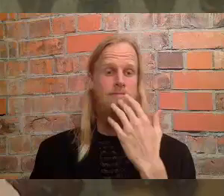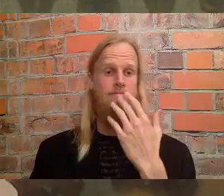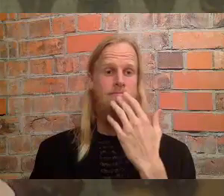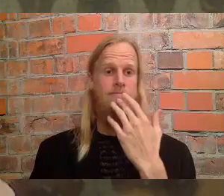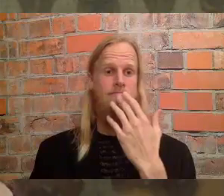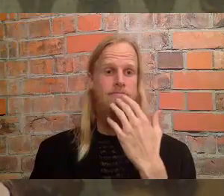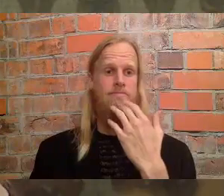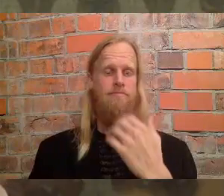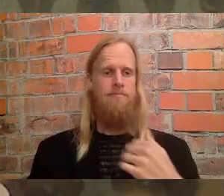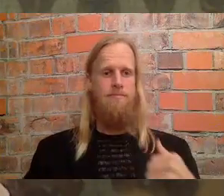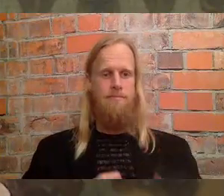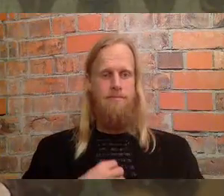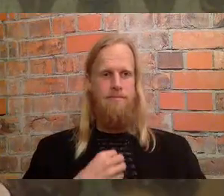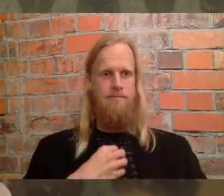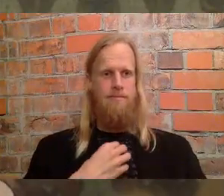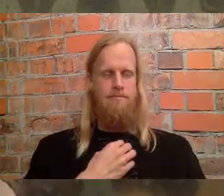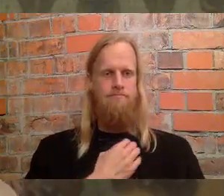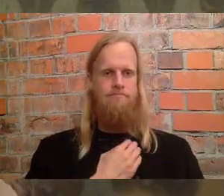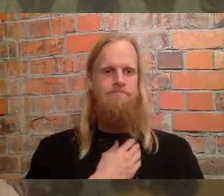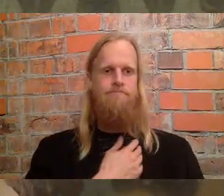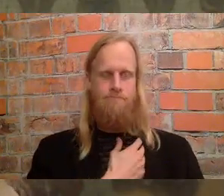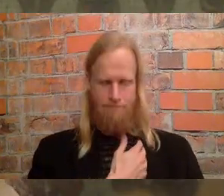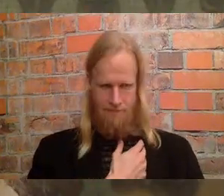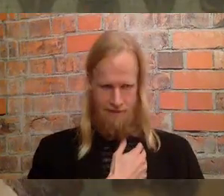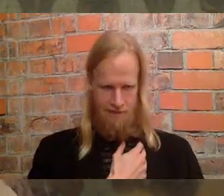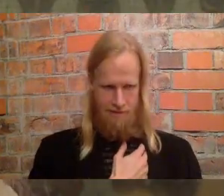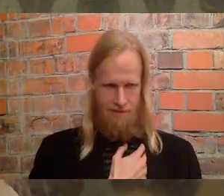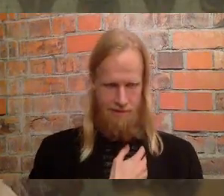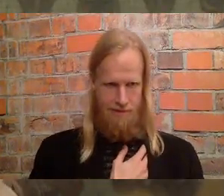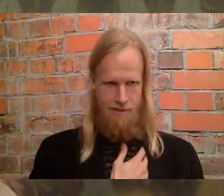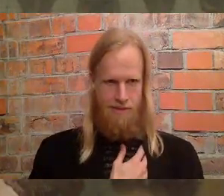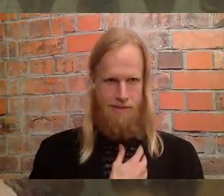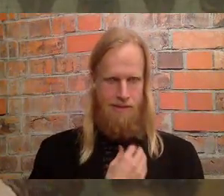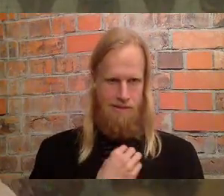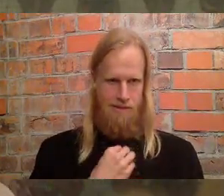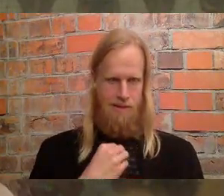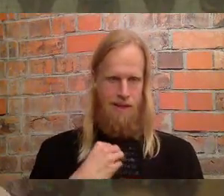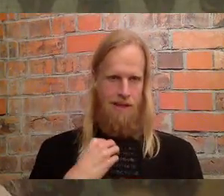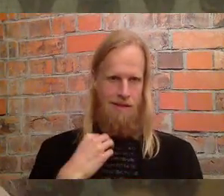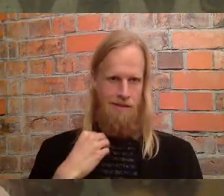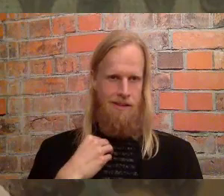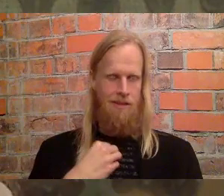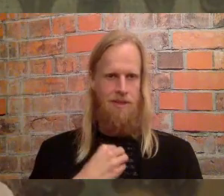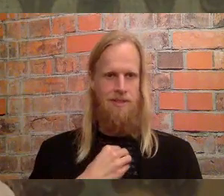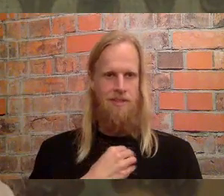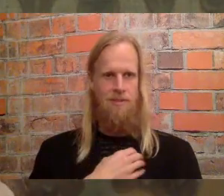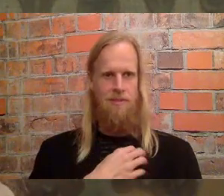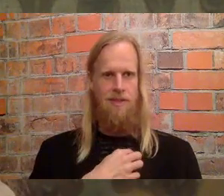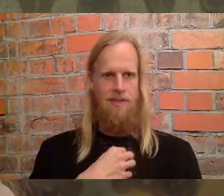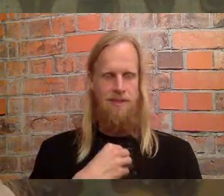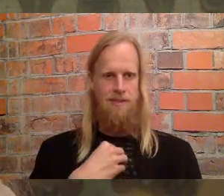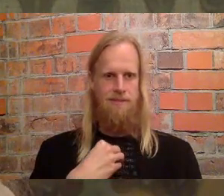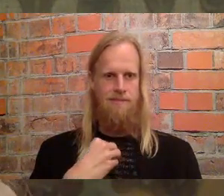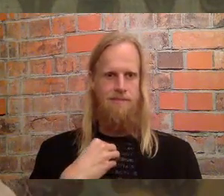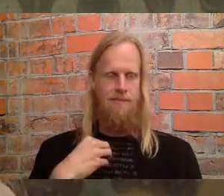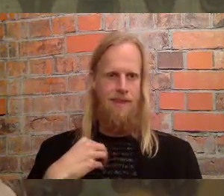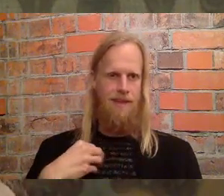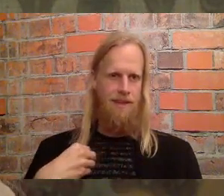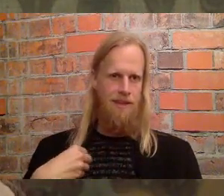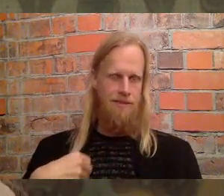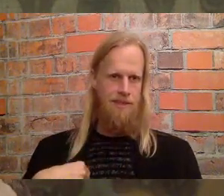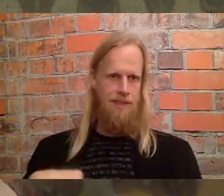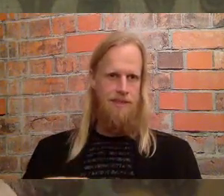Tapping the chest. I allow myself to be blessed for taking this